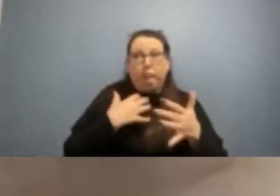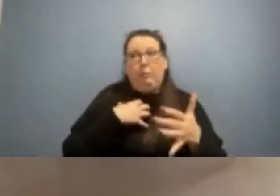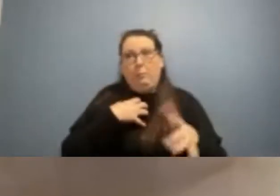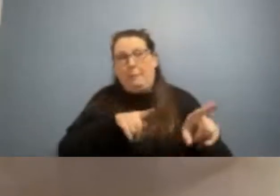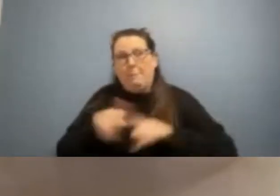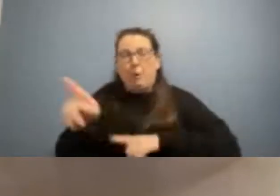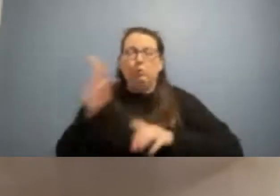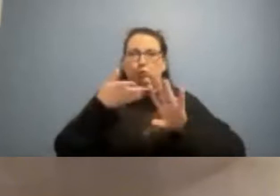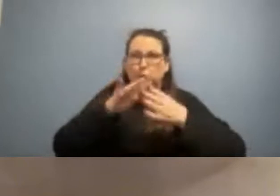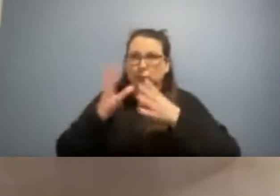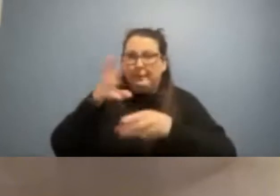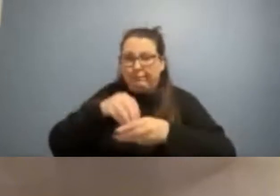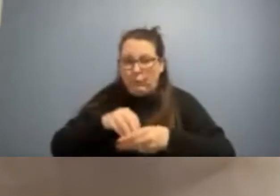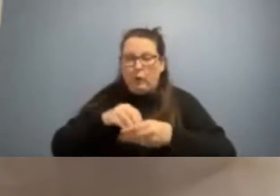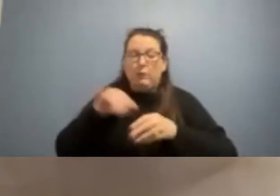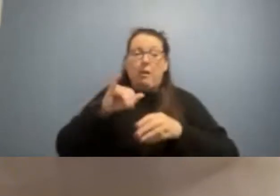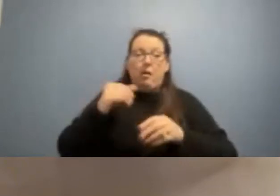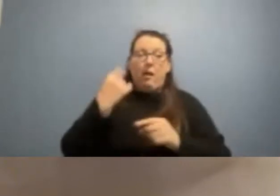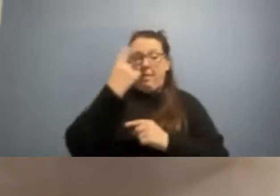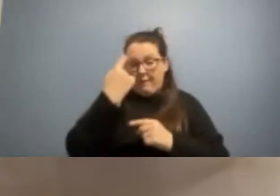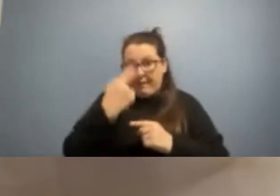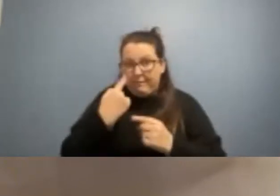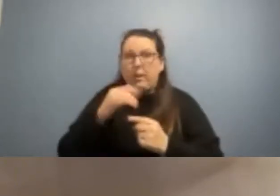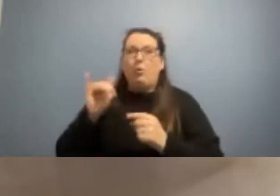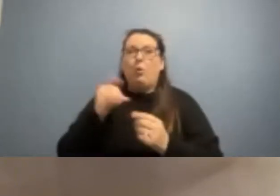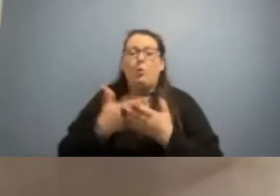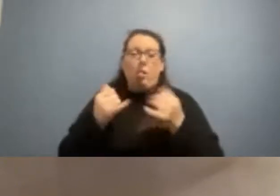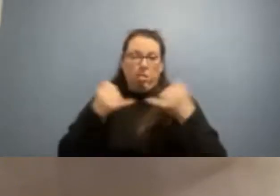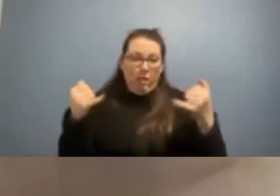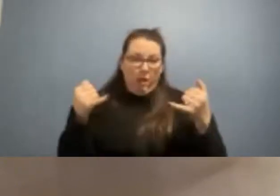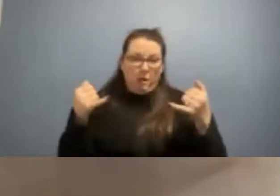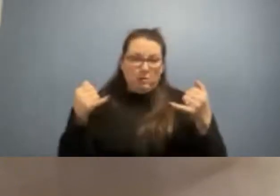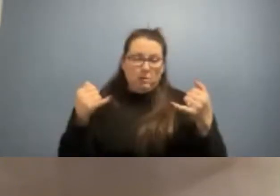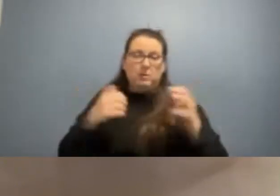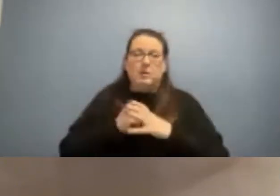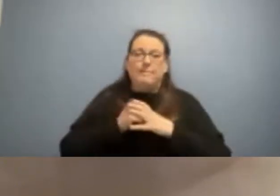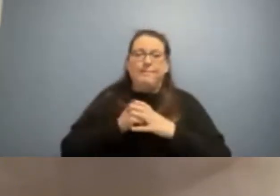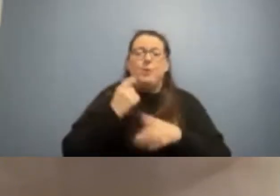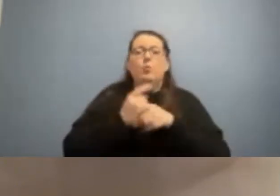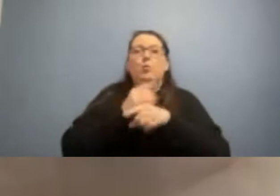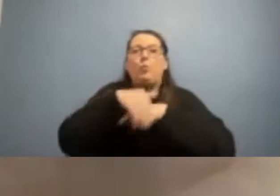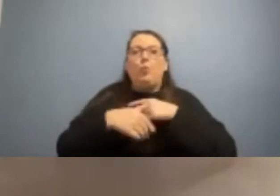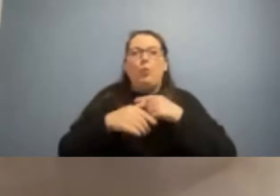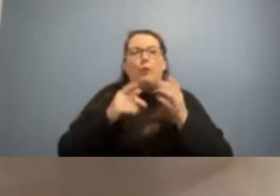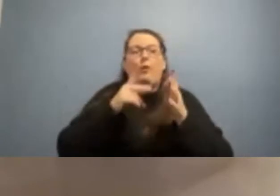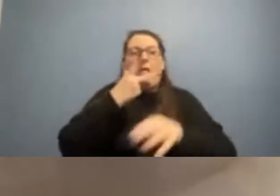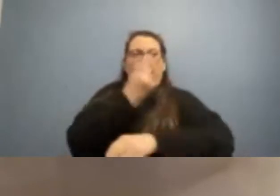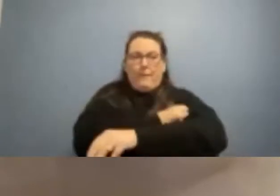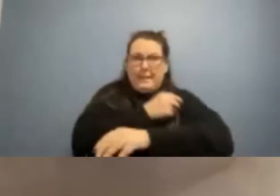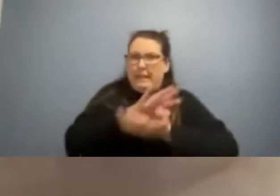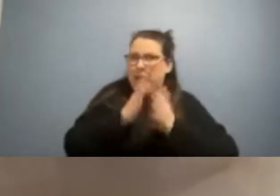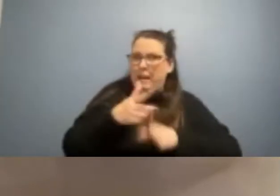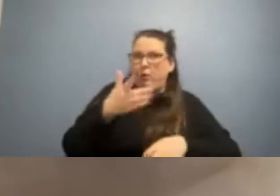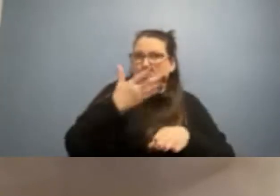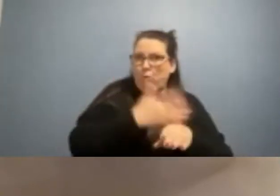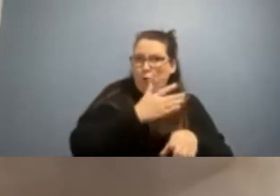face-to-face or online. And we address not only how the vaccination program is working, but also address their concerns, the myths